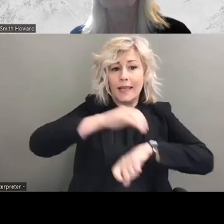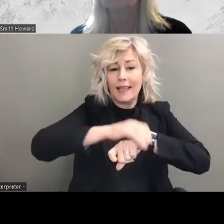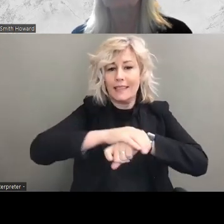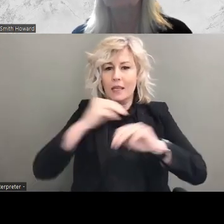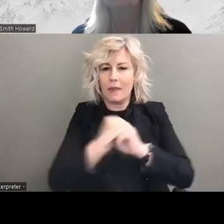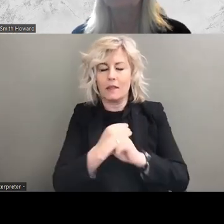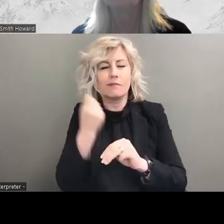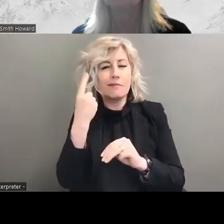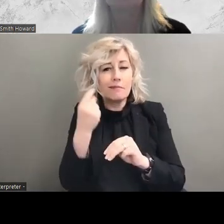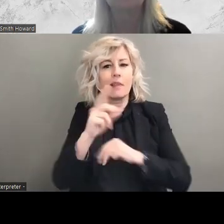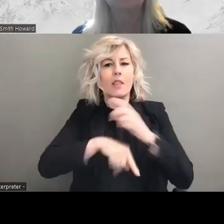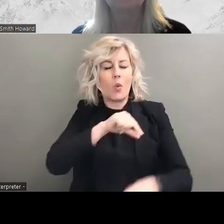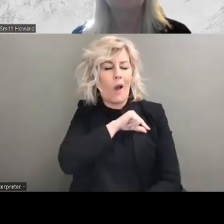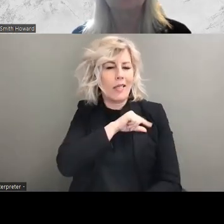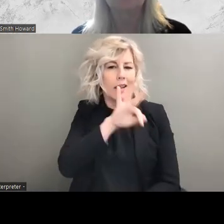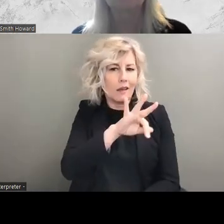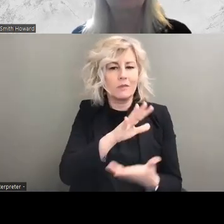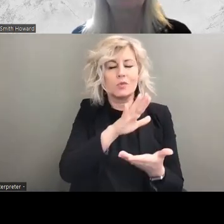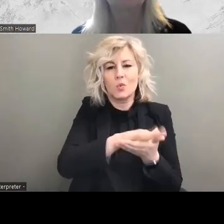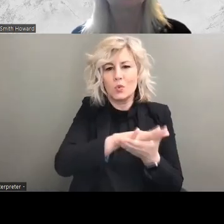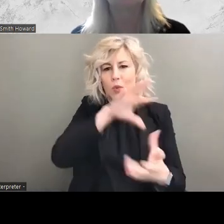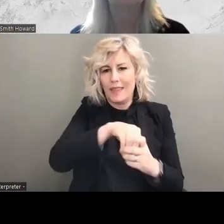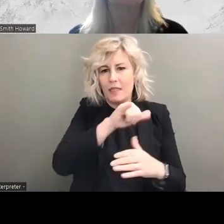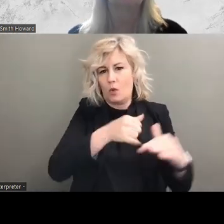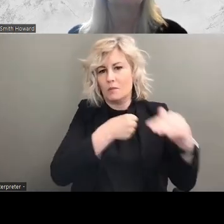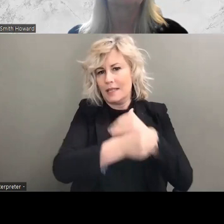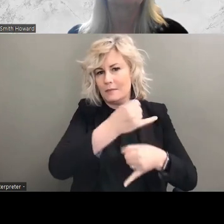quality of the schools in these placements. Next slide.